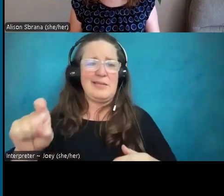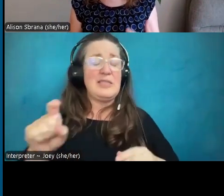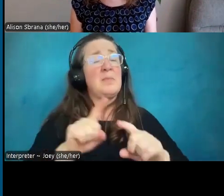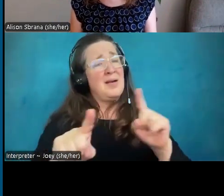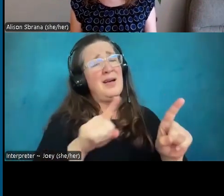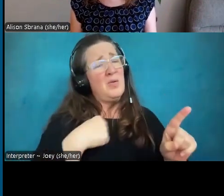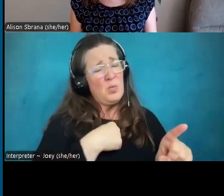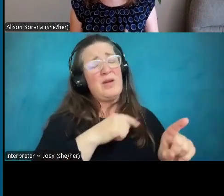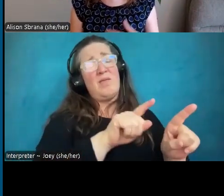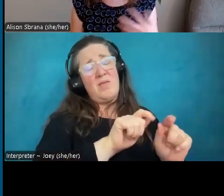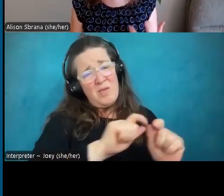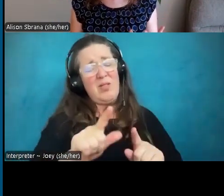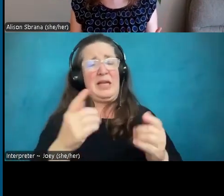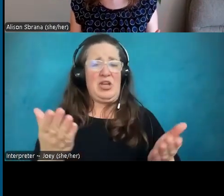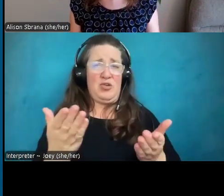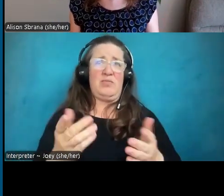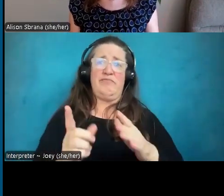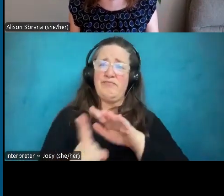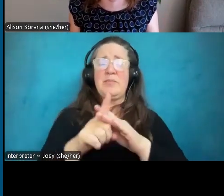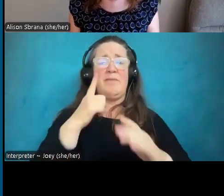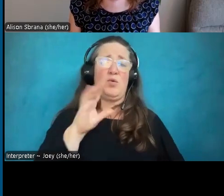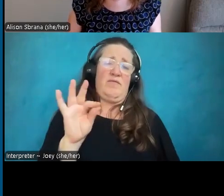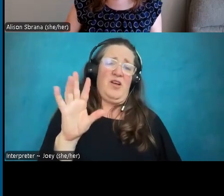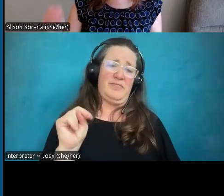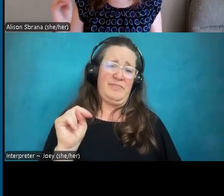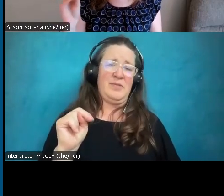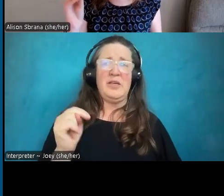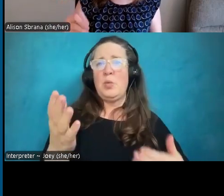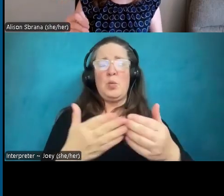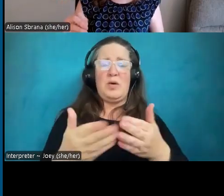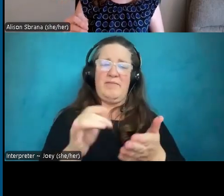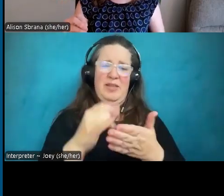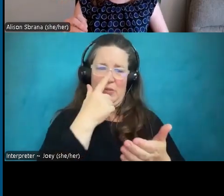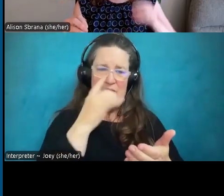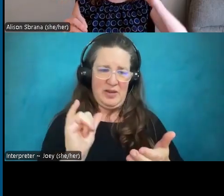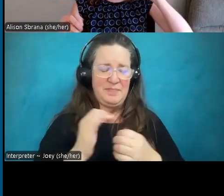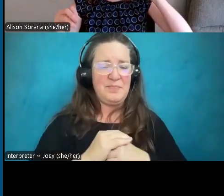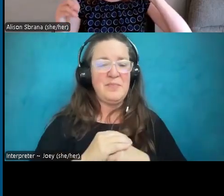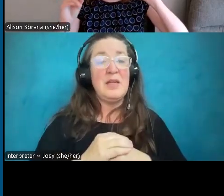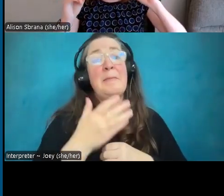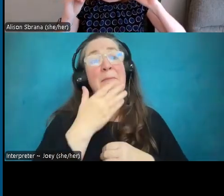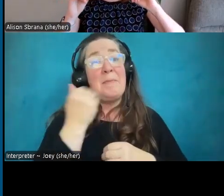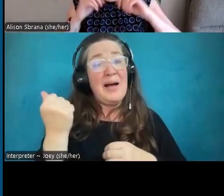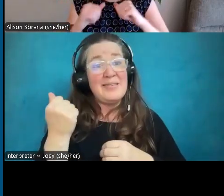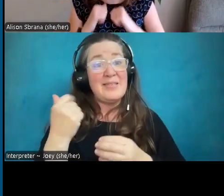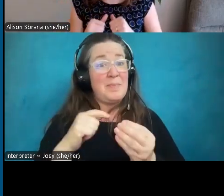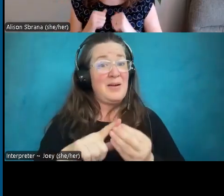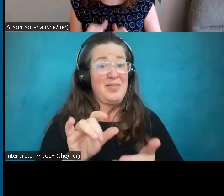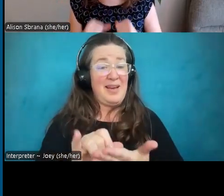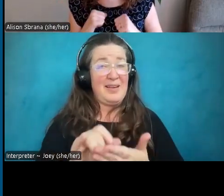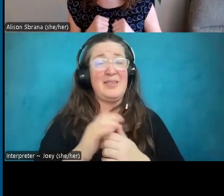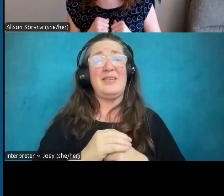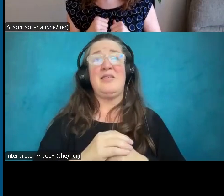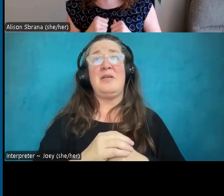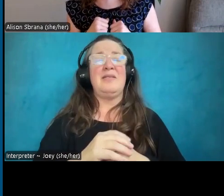have fun and play together, whatever that ends up looking like. And then the best thing about it is that it's not